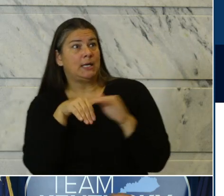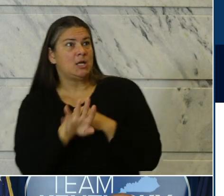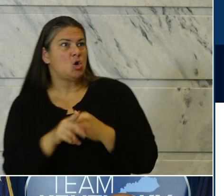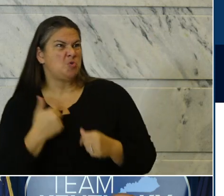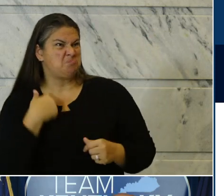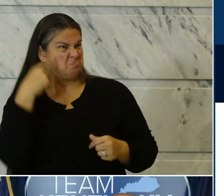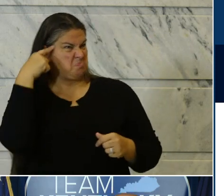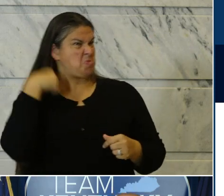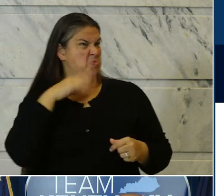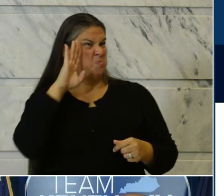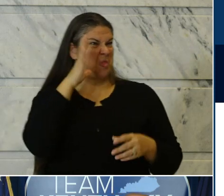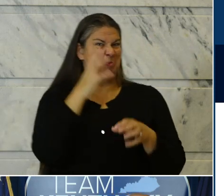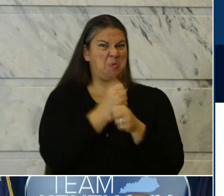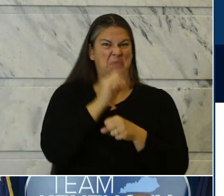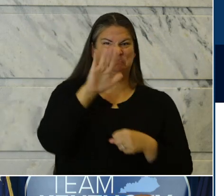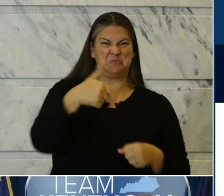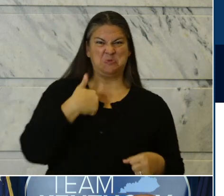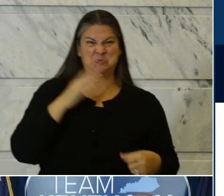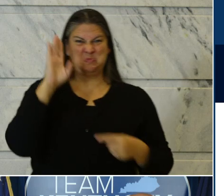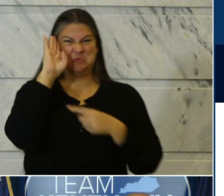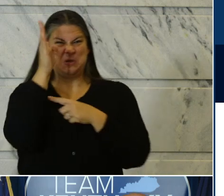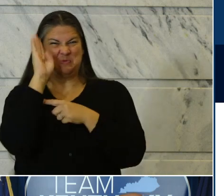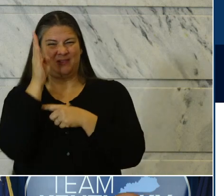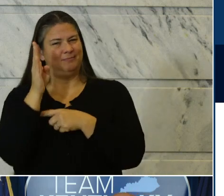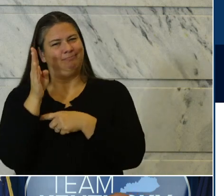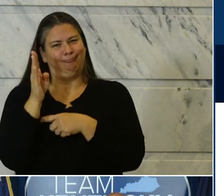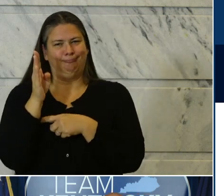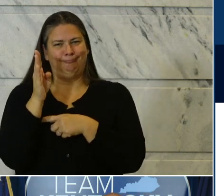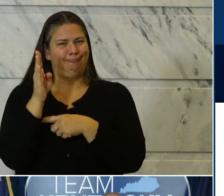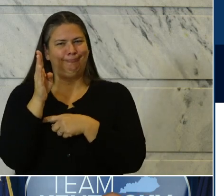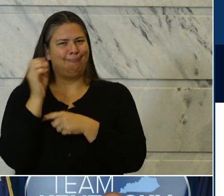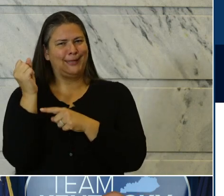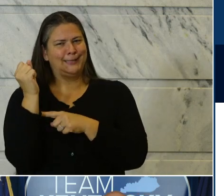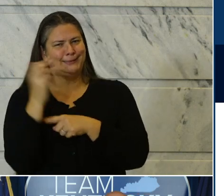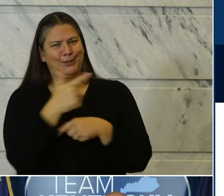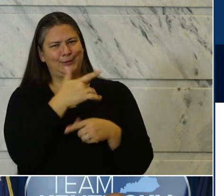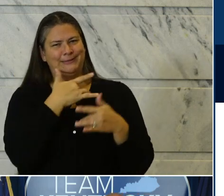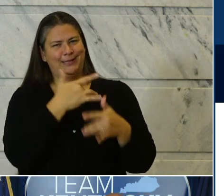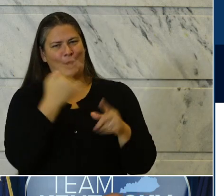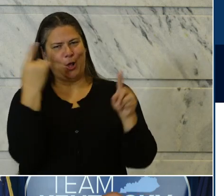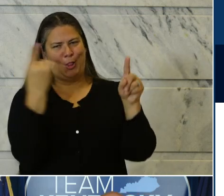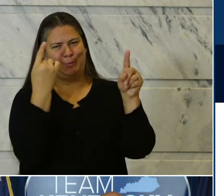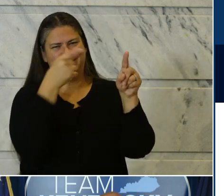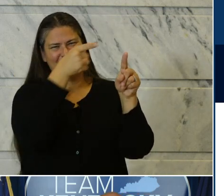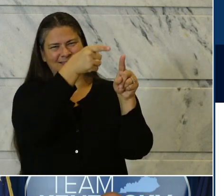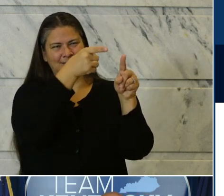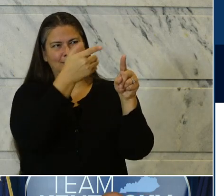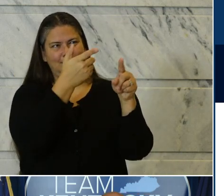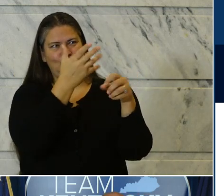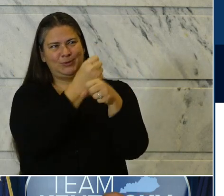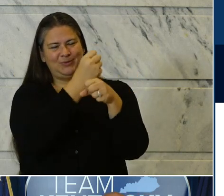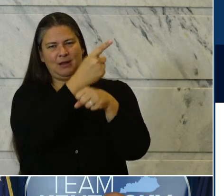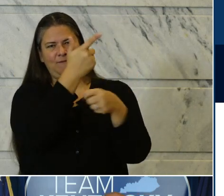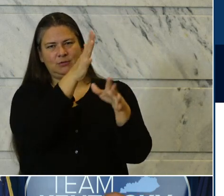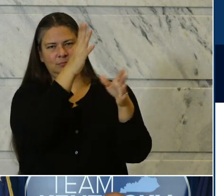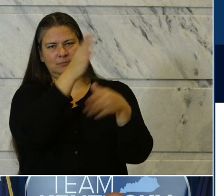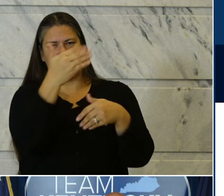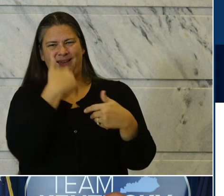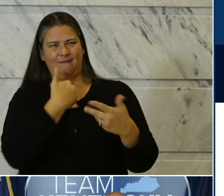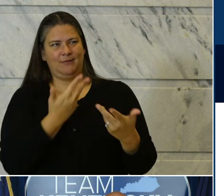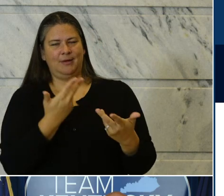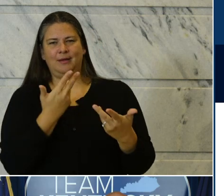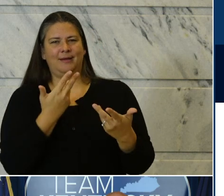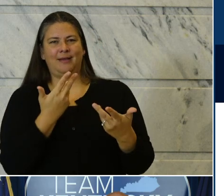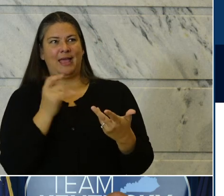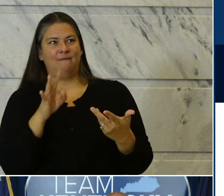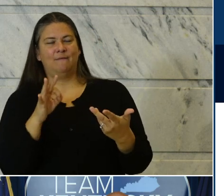the virus is the house here. I don't know what county or what city or where, but if we ignore